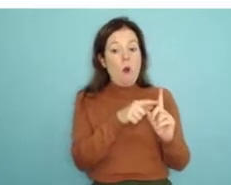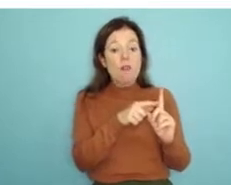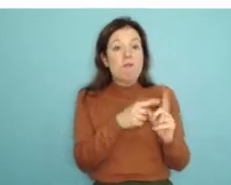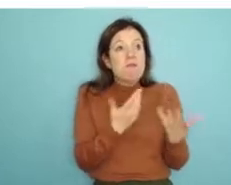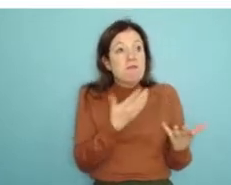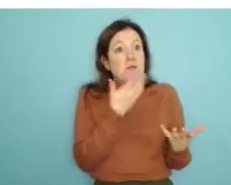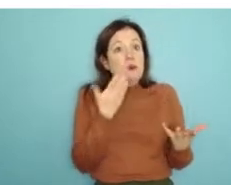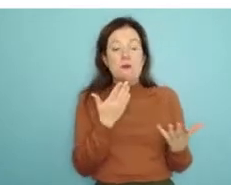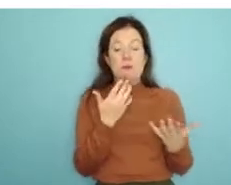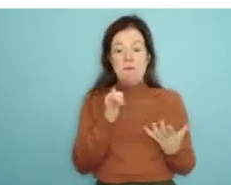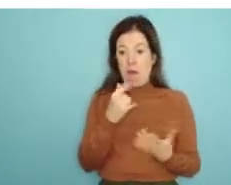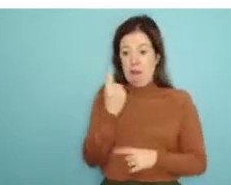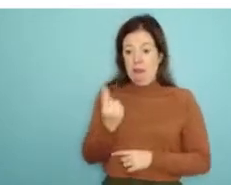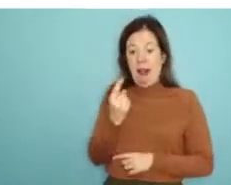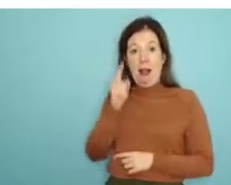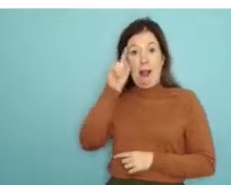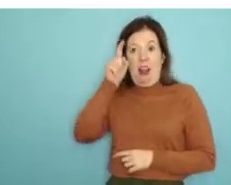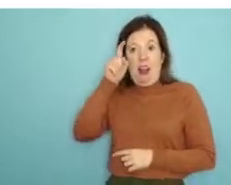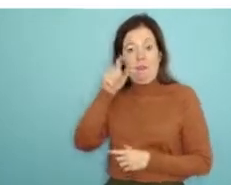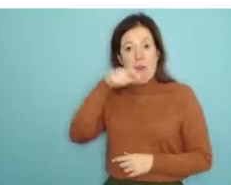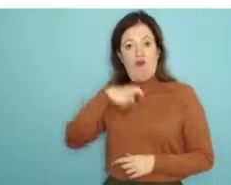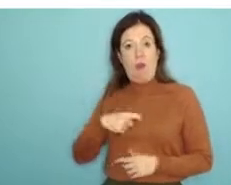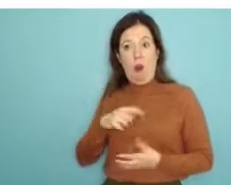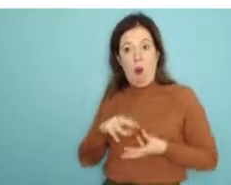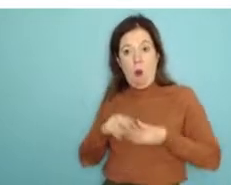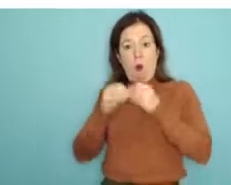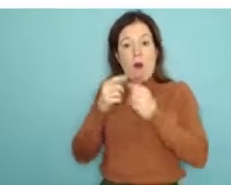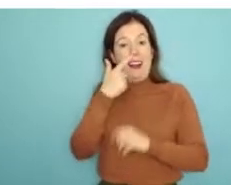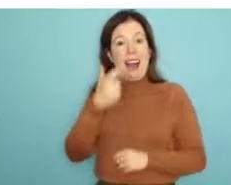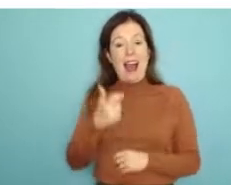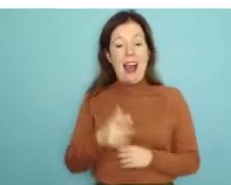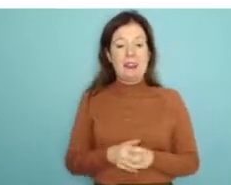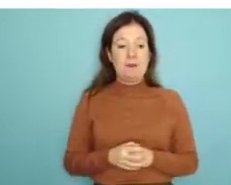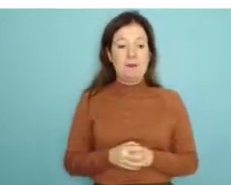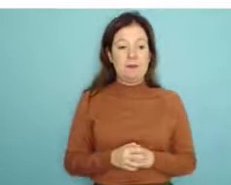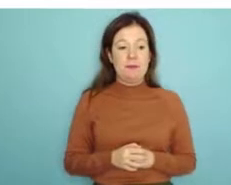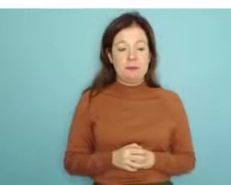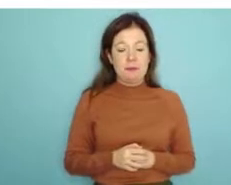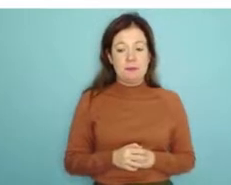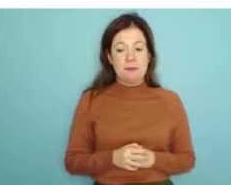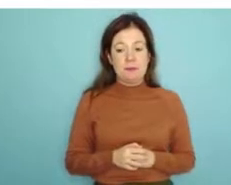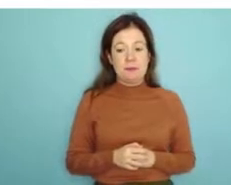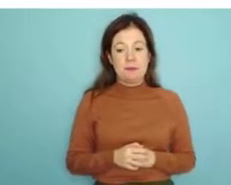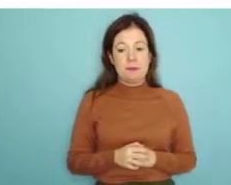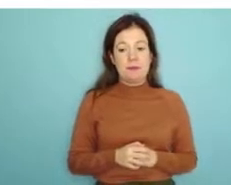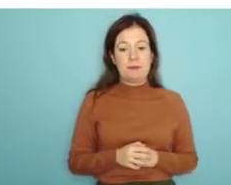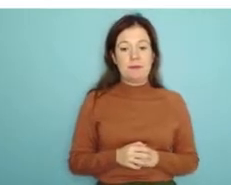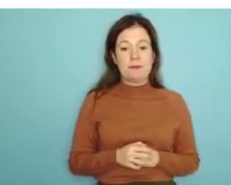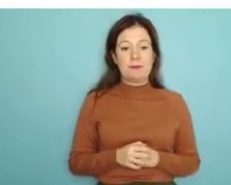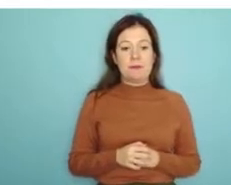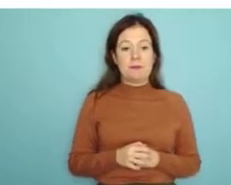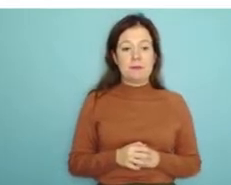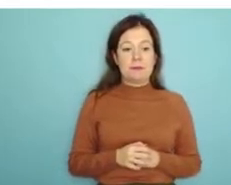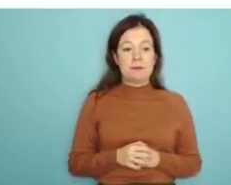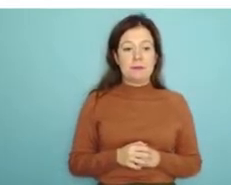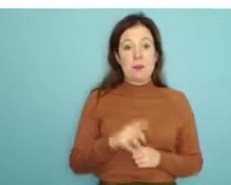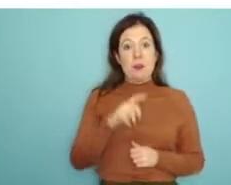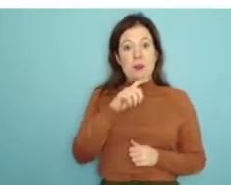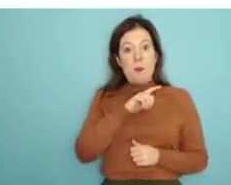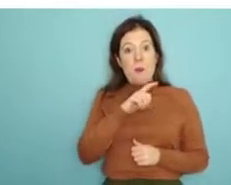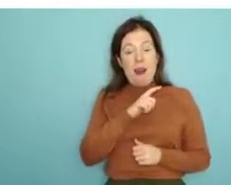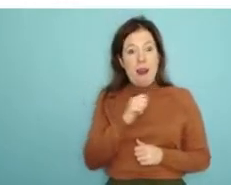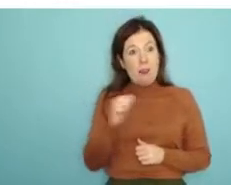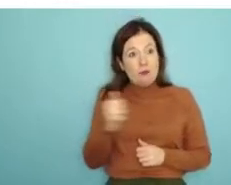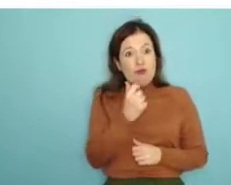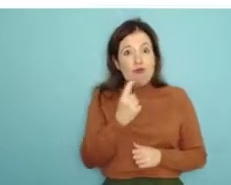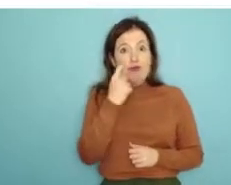doing this, you'll develop new skills which will enable you to step into the next So if there's any other roles or responsibilities that you can